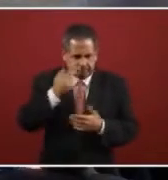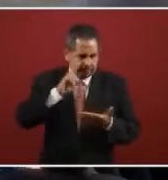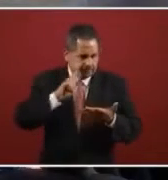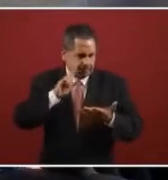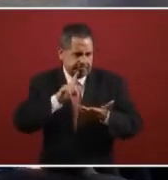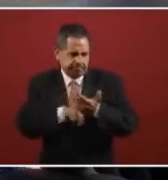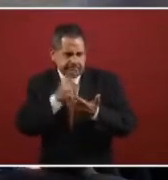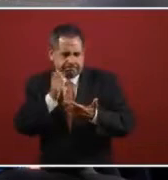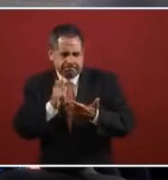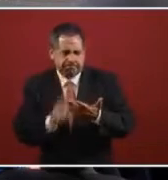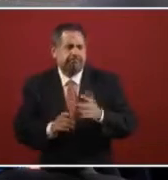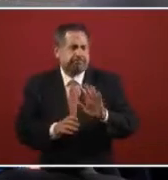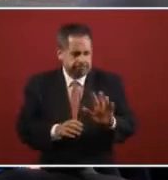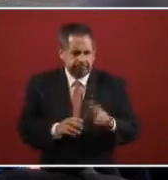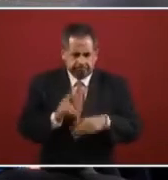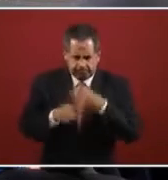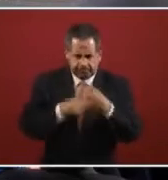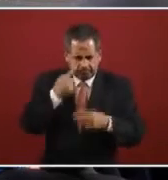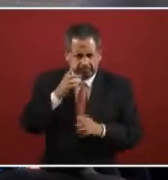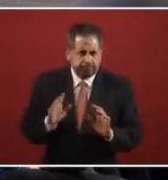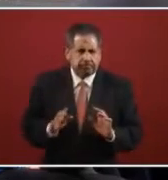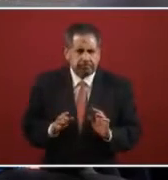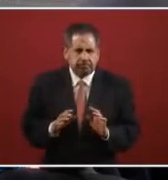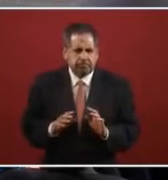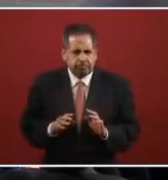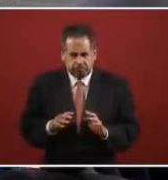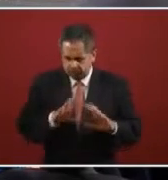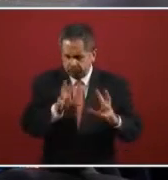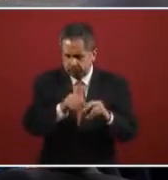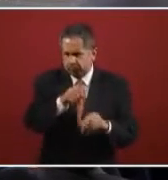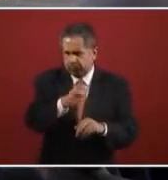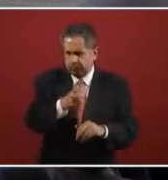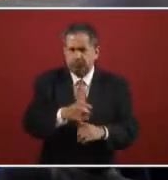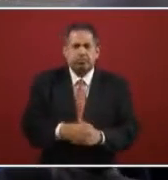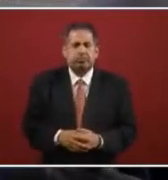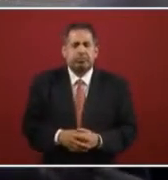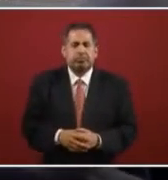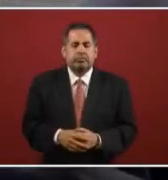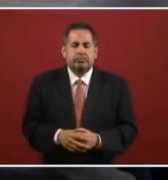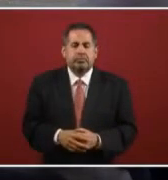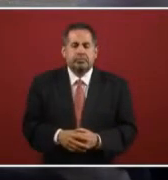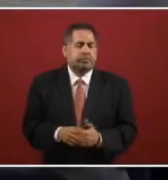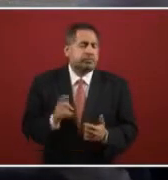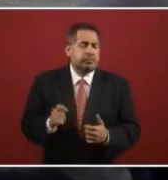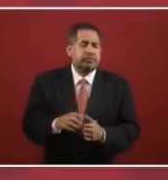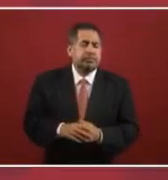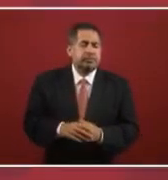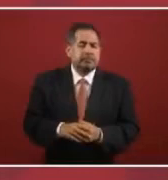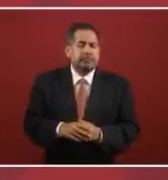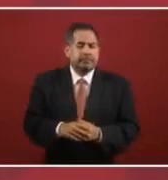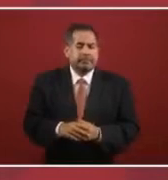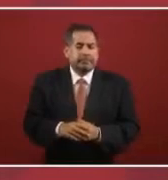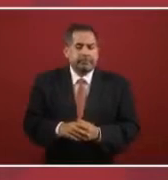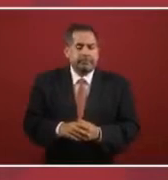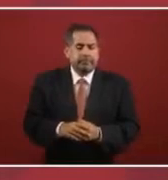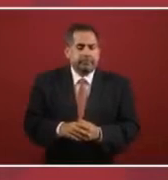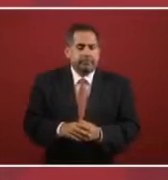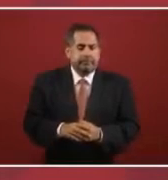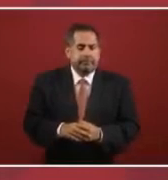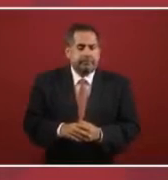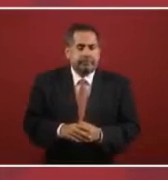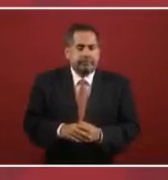matter. Lo vamos a ver. We're going to check into it, all these things. Y son de verdad And these